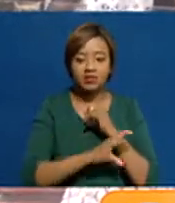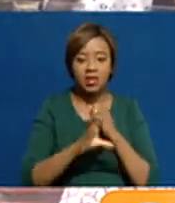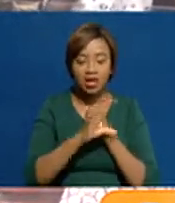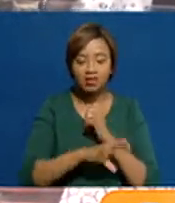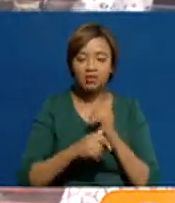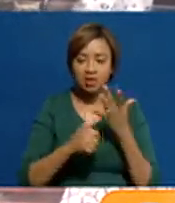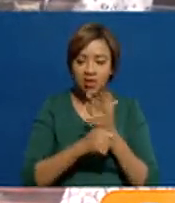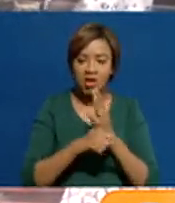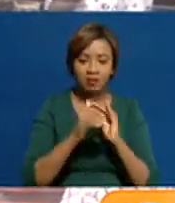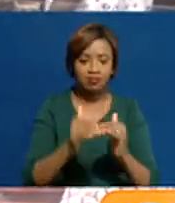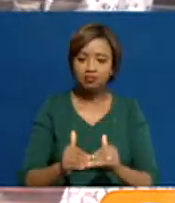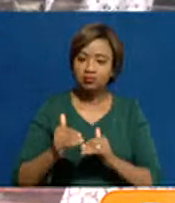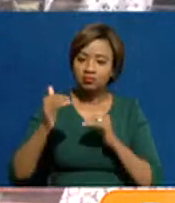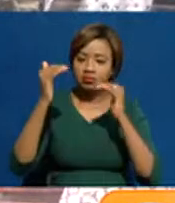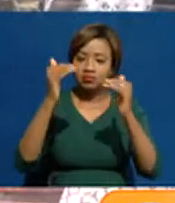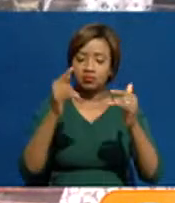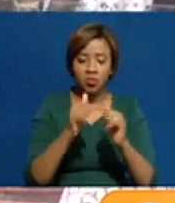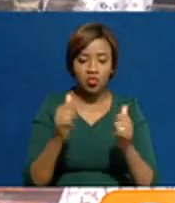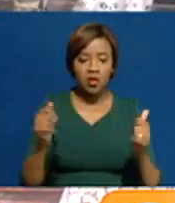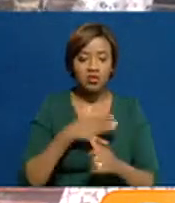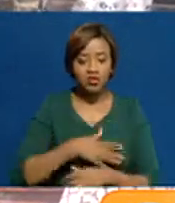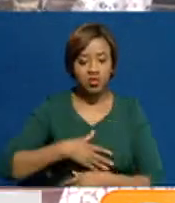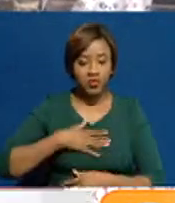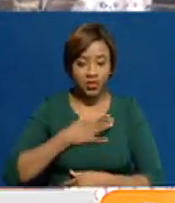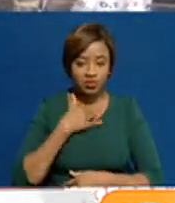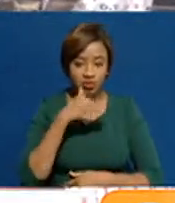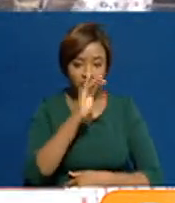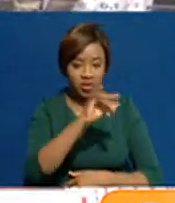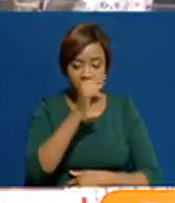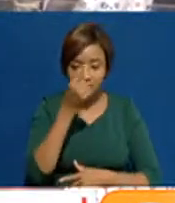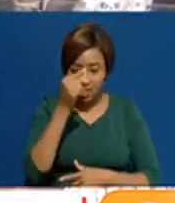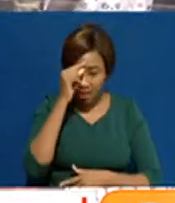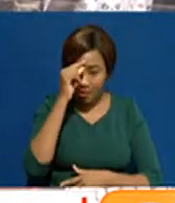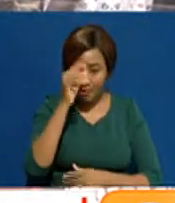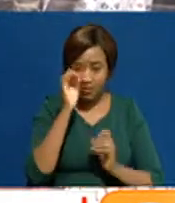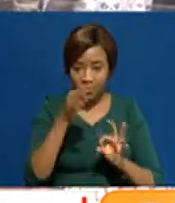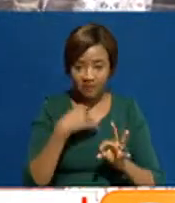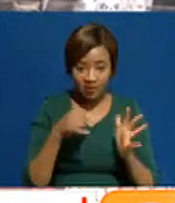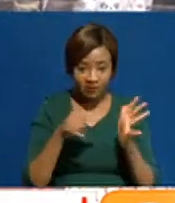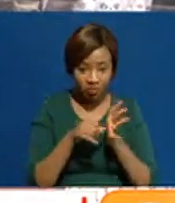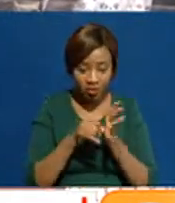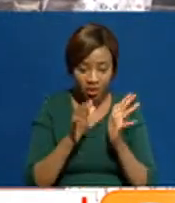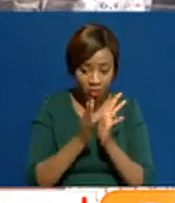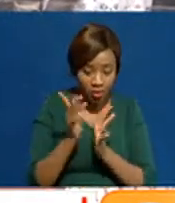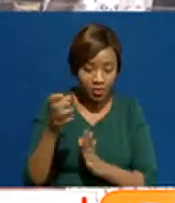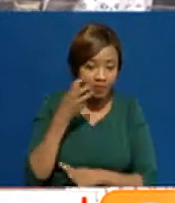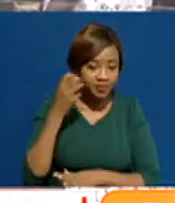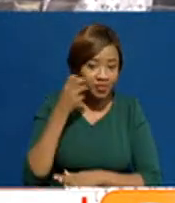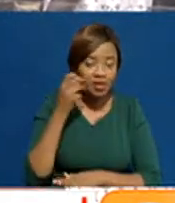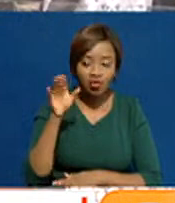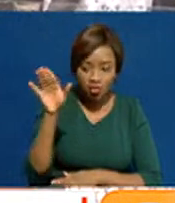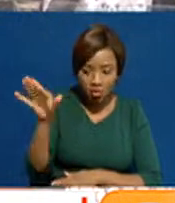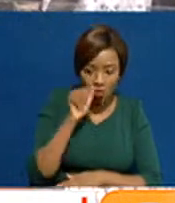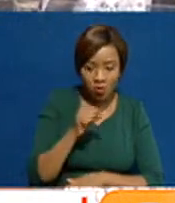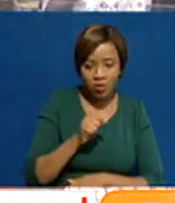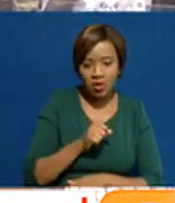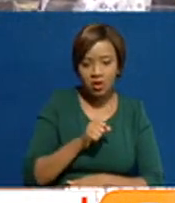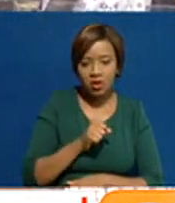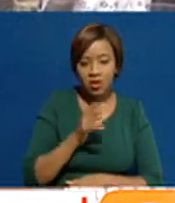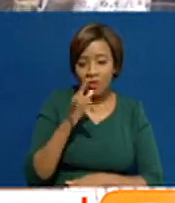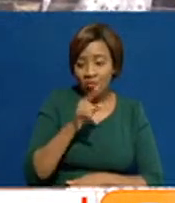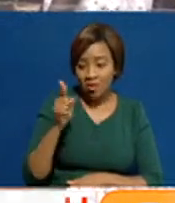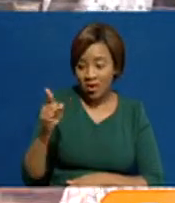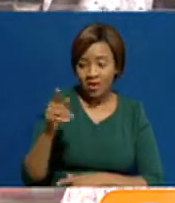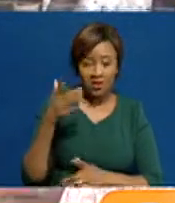Tukaheshimika. Tunaomba tafadhali serikali kama mko na shida na Matiang'i ita yeye. Hakukua mtu hivi